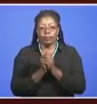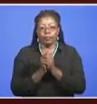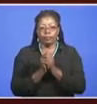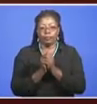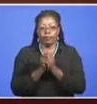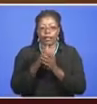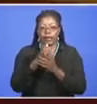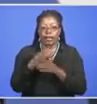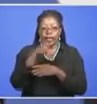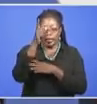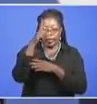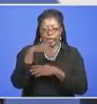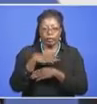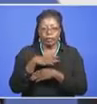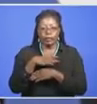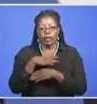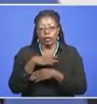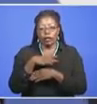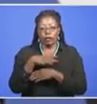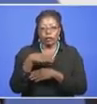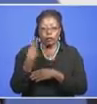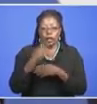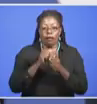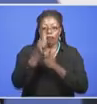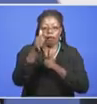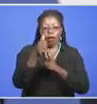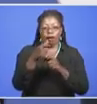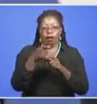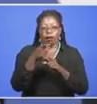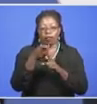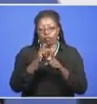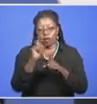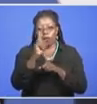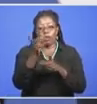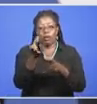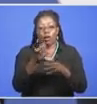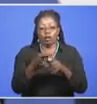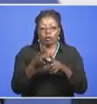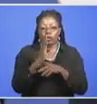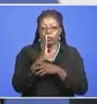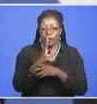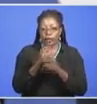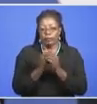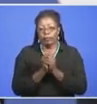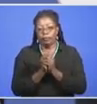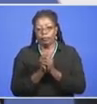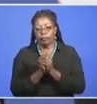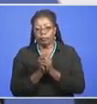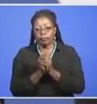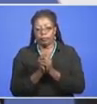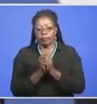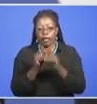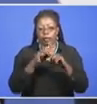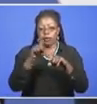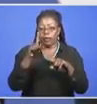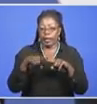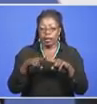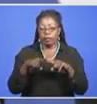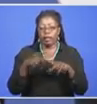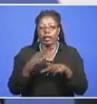Ladies and gentlemen, we are very far from where we would like to be. But we cannot be